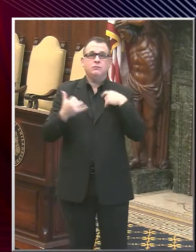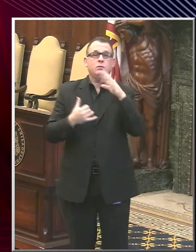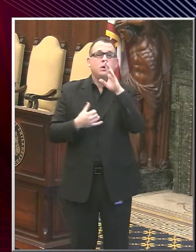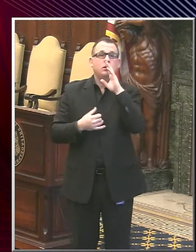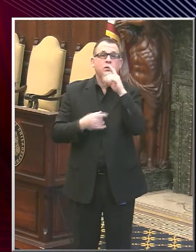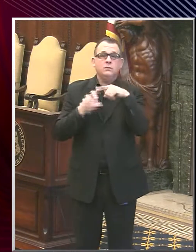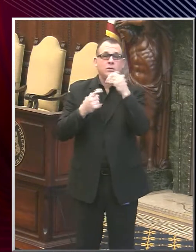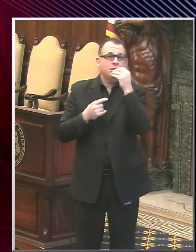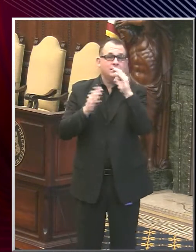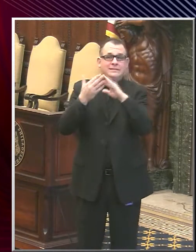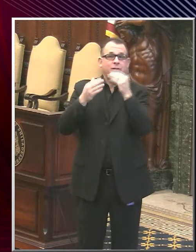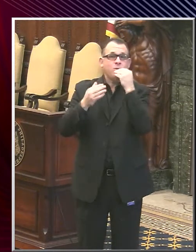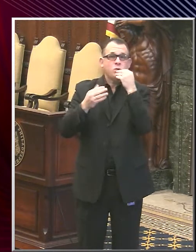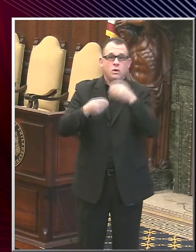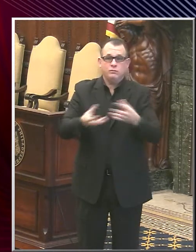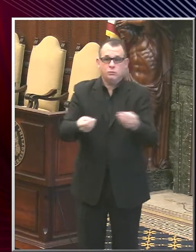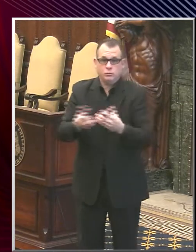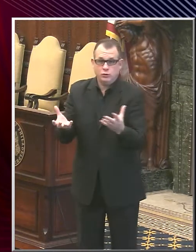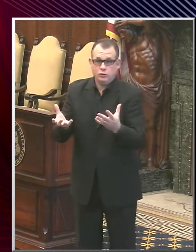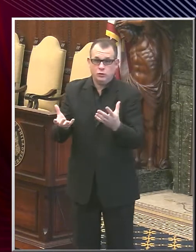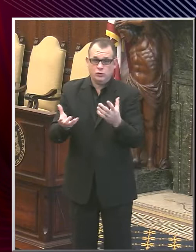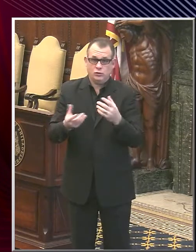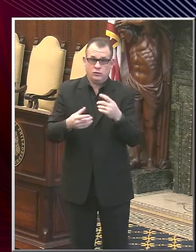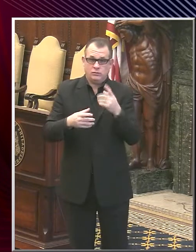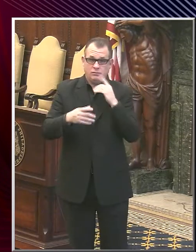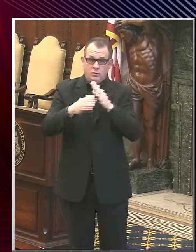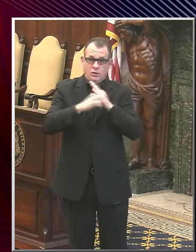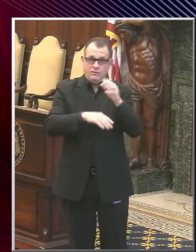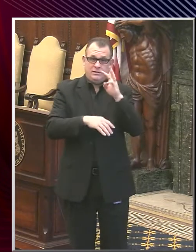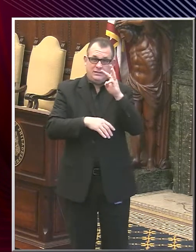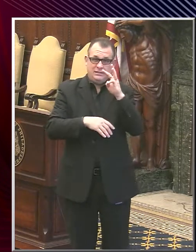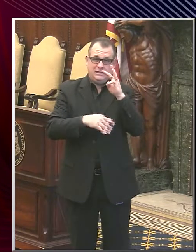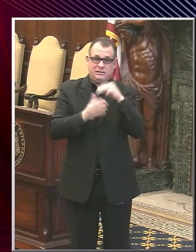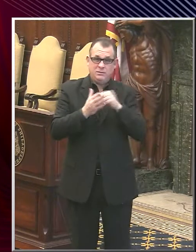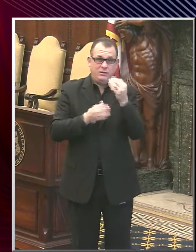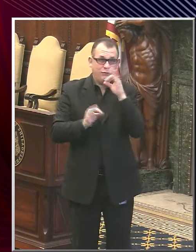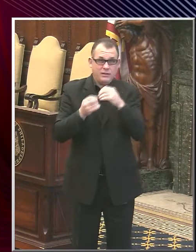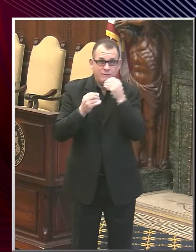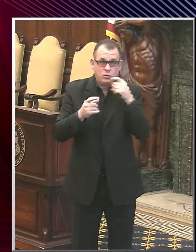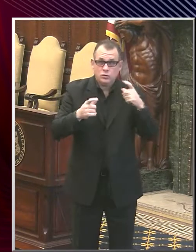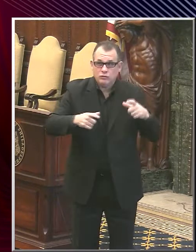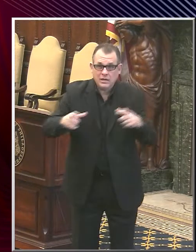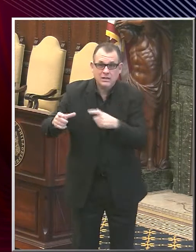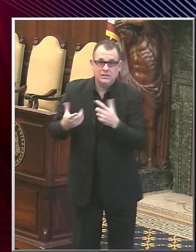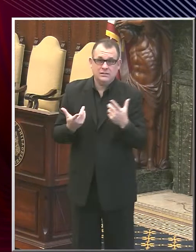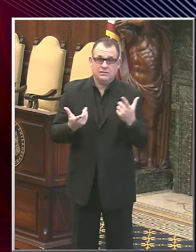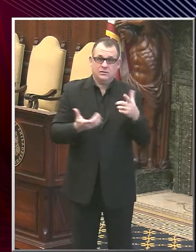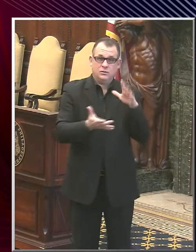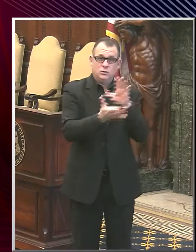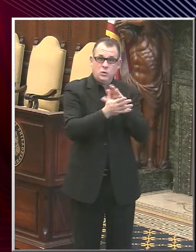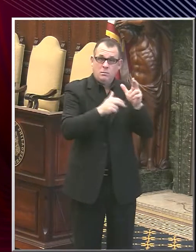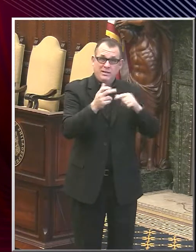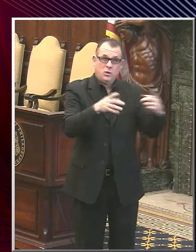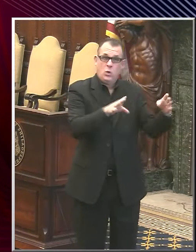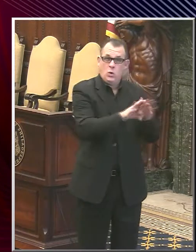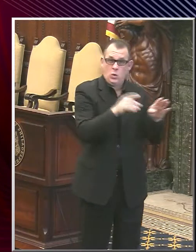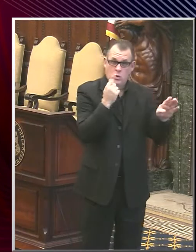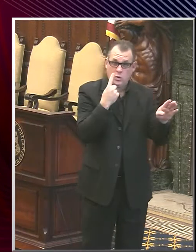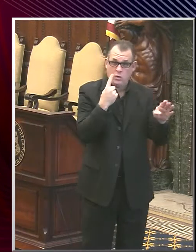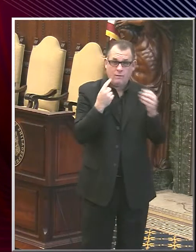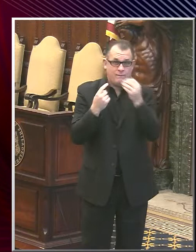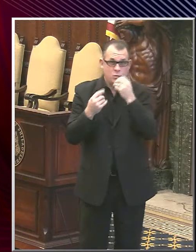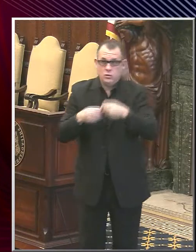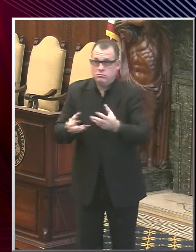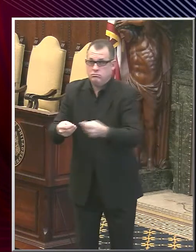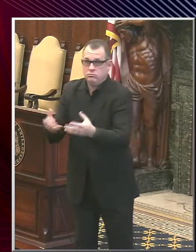efforts. Over the last 10 months, student meal sites have distributed over 6 million free meals while school buildings remain closed. We are